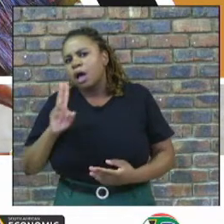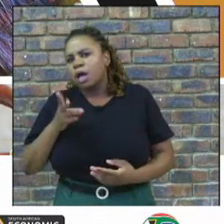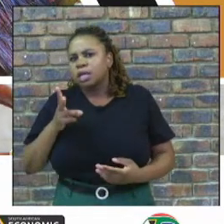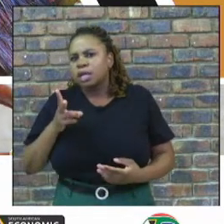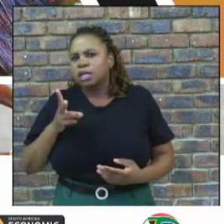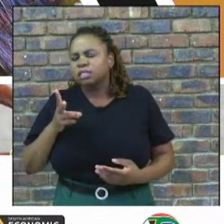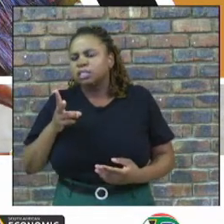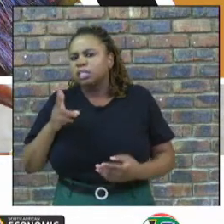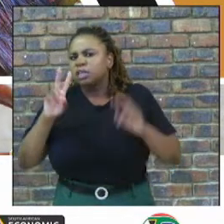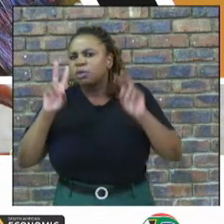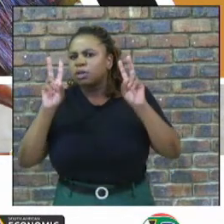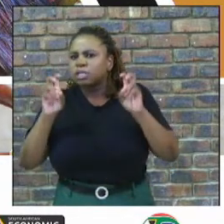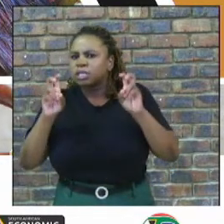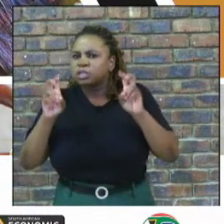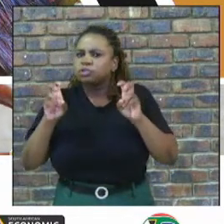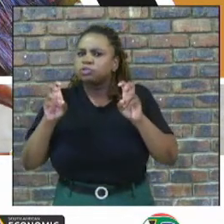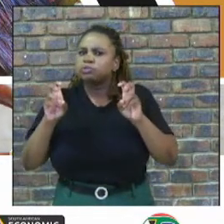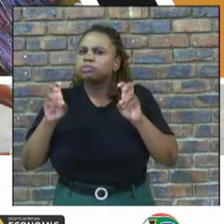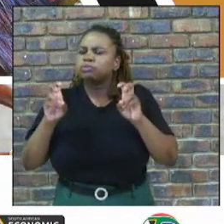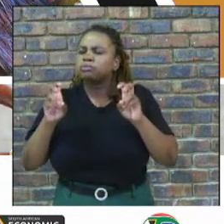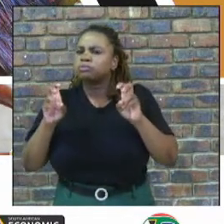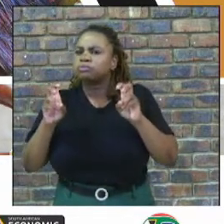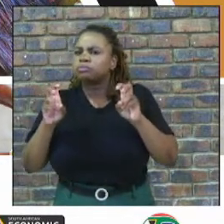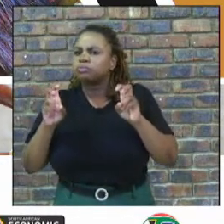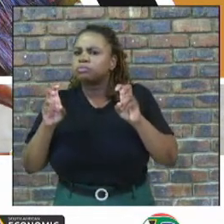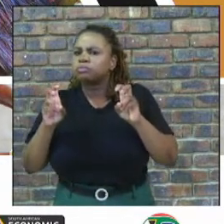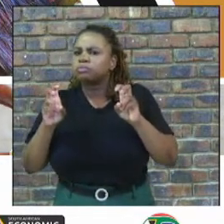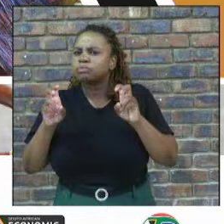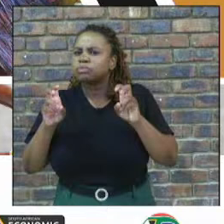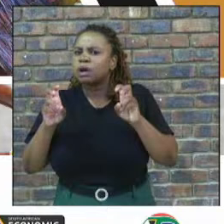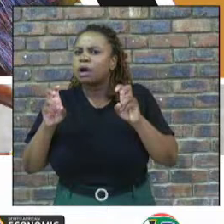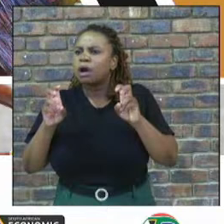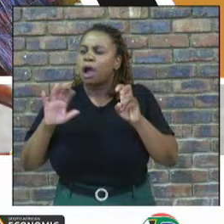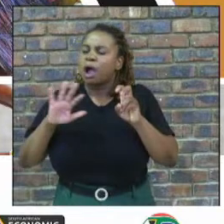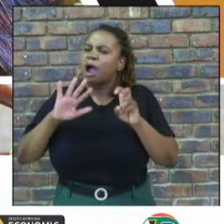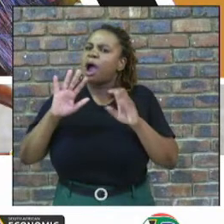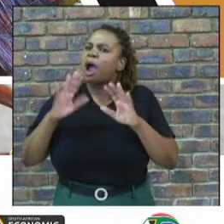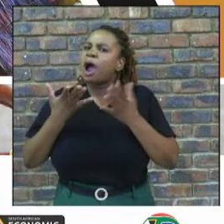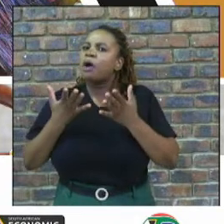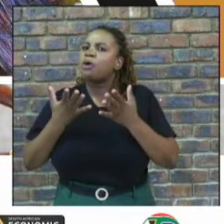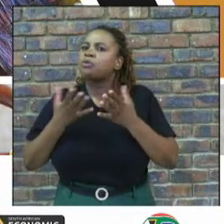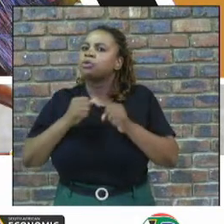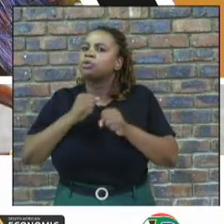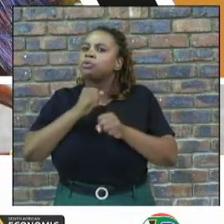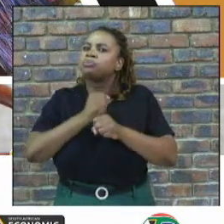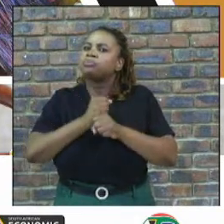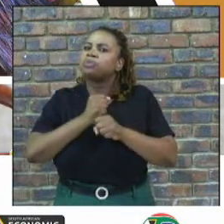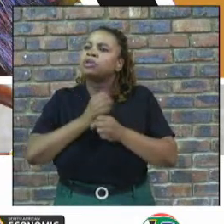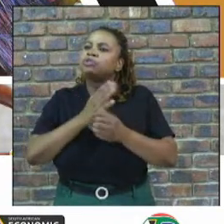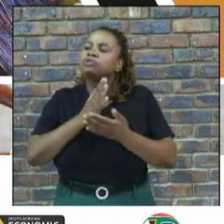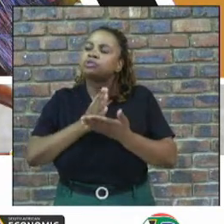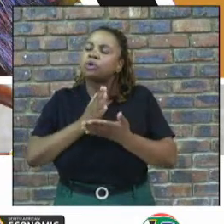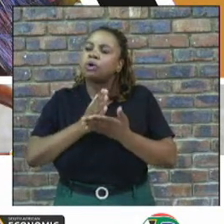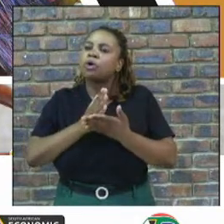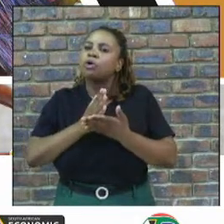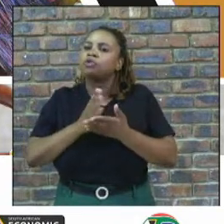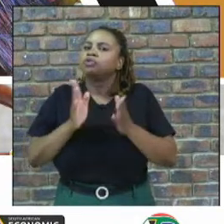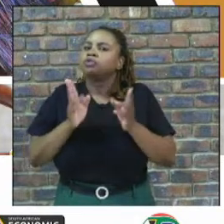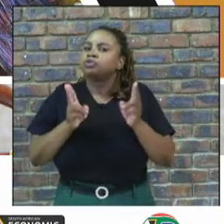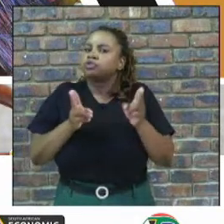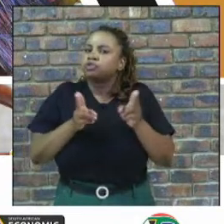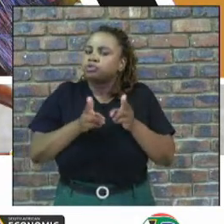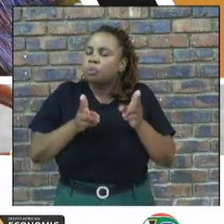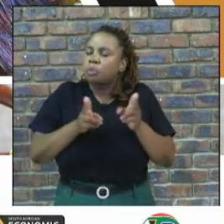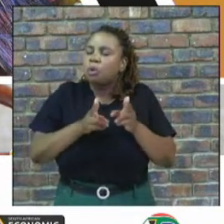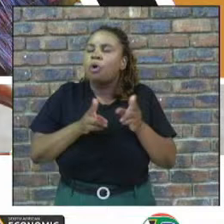issue saying, how are we going to ensure that the small business